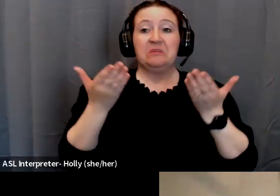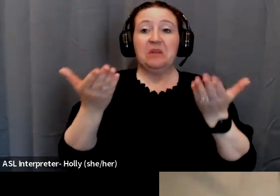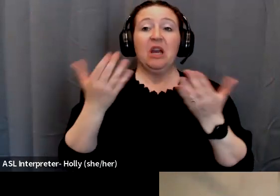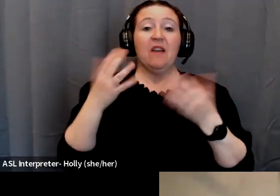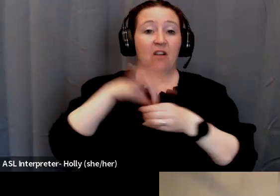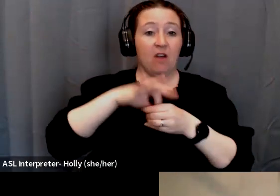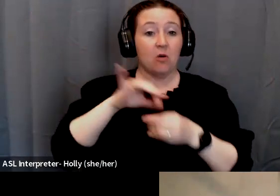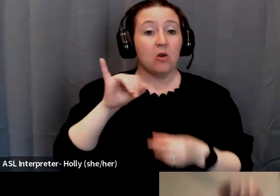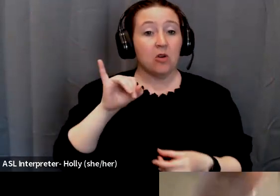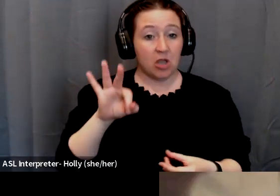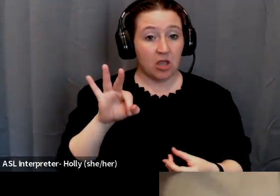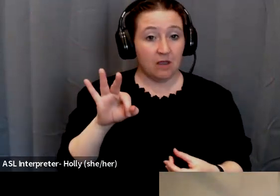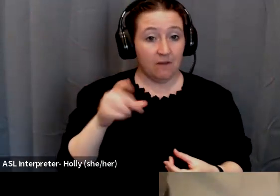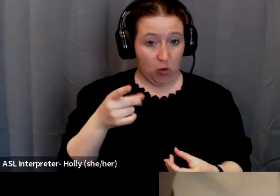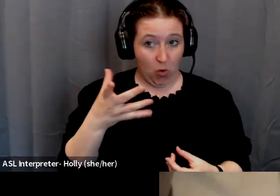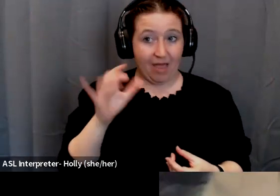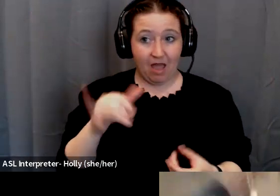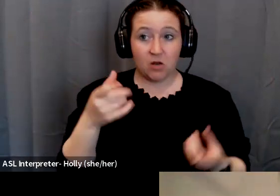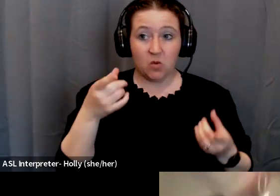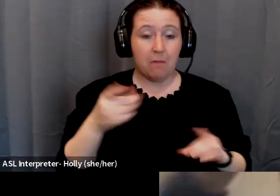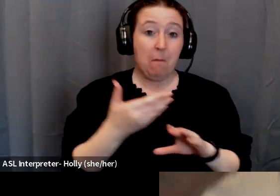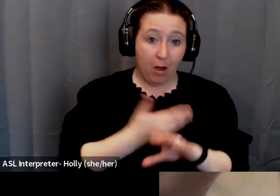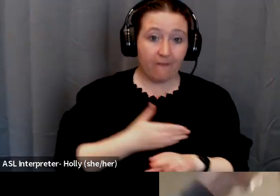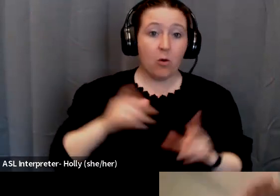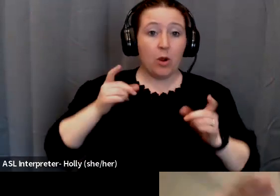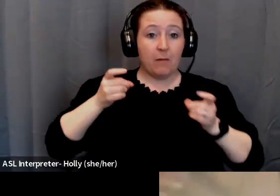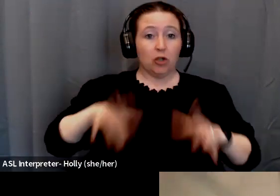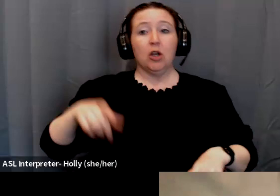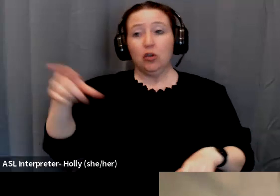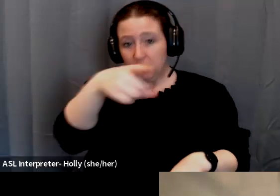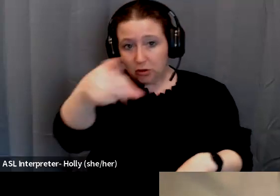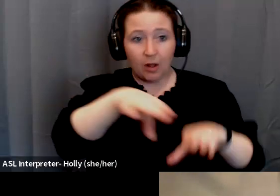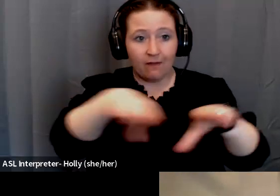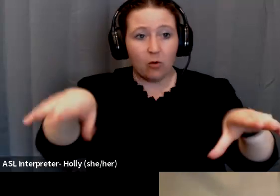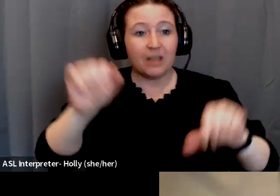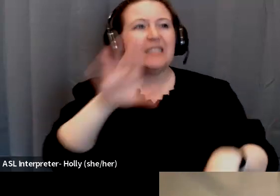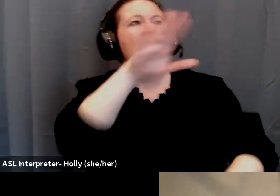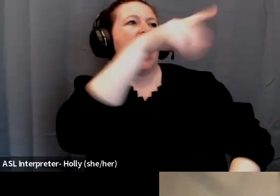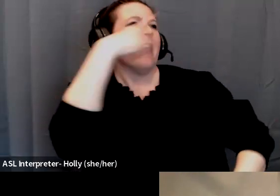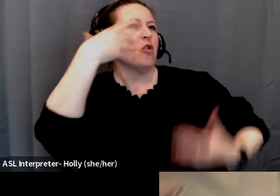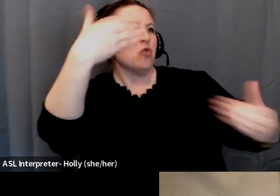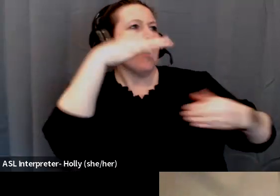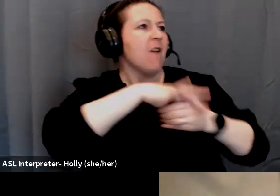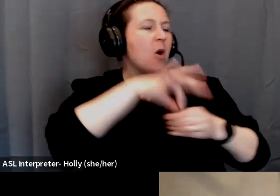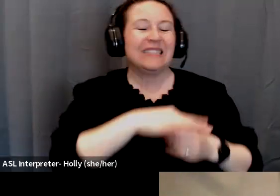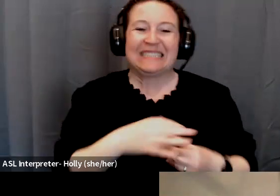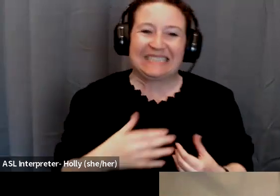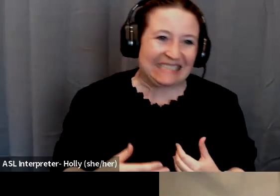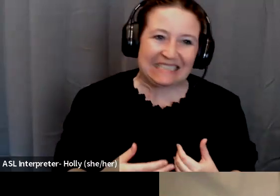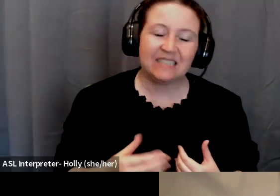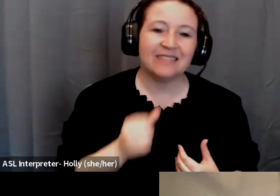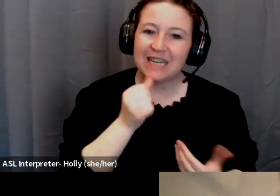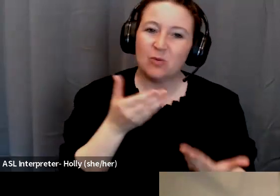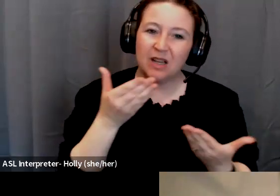before the presiding officer does it, you from the floor can try to call for the vote. I wouldn't recommend it because it cuts off other people's